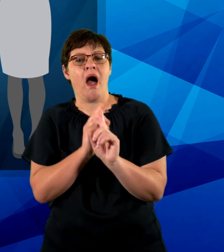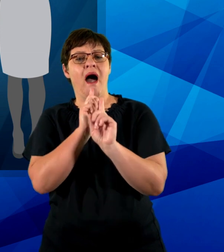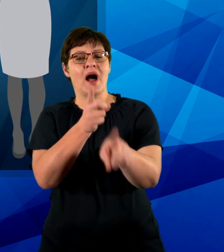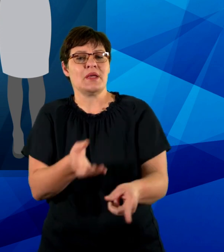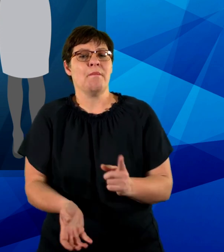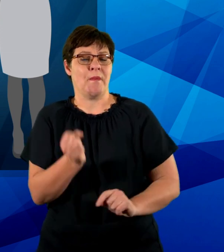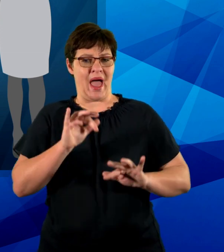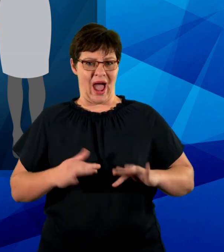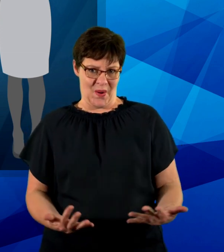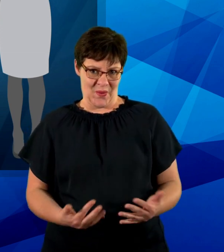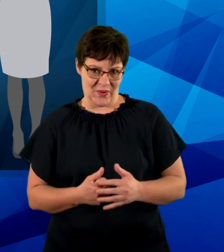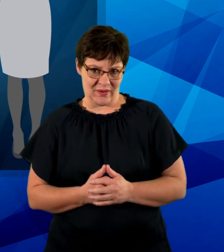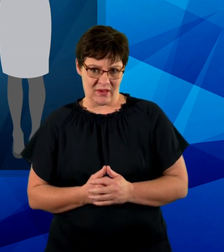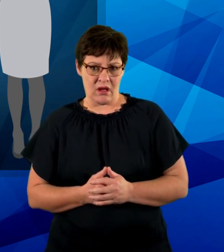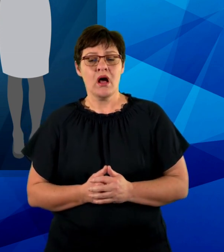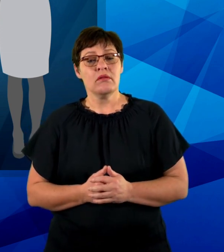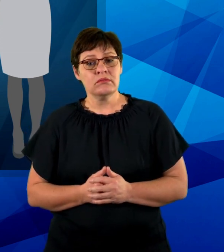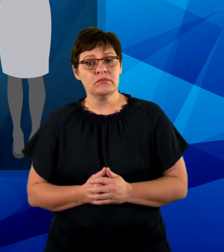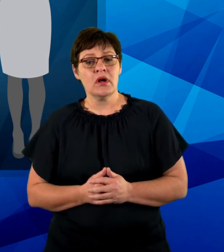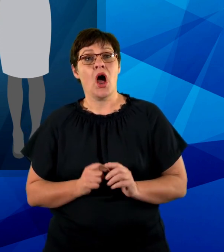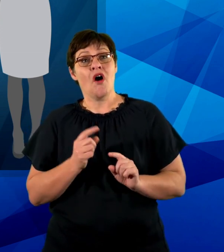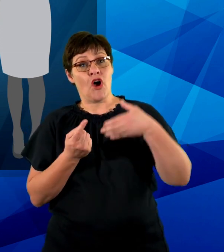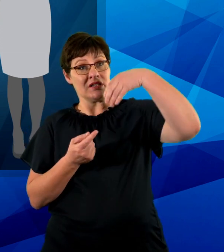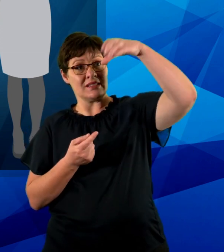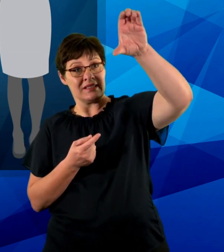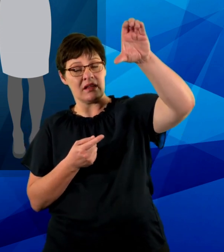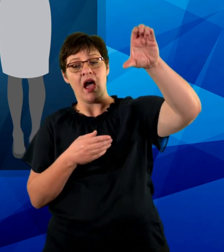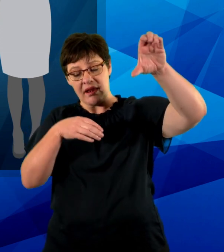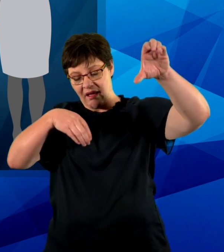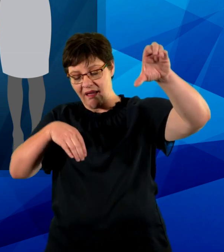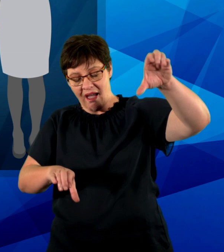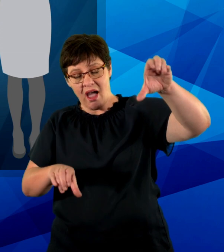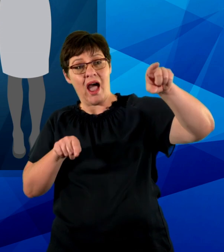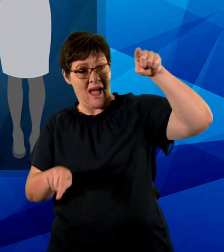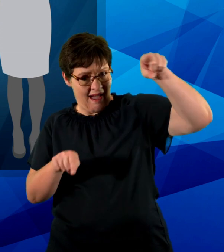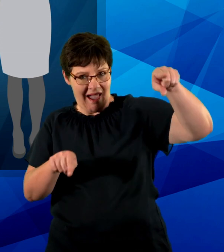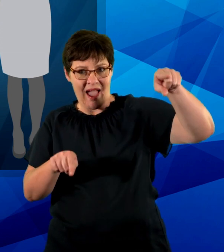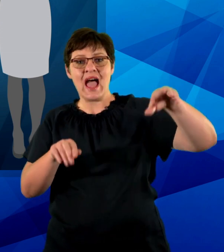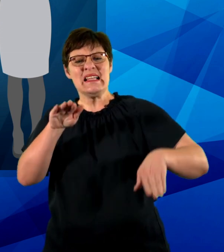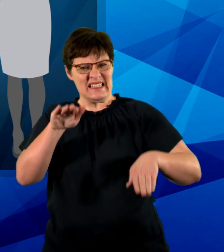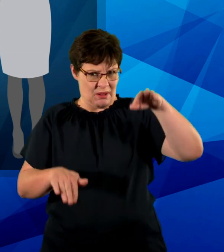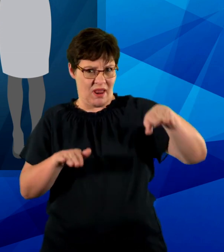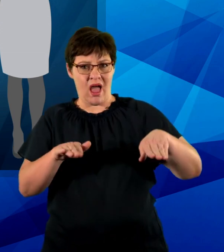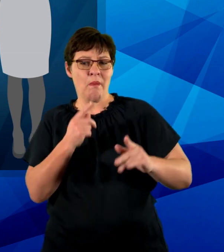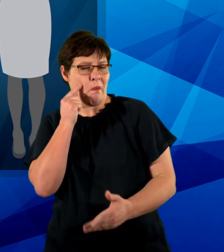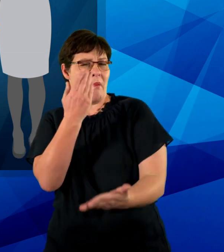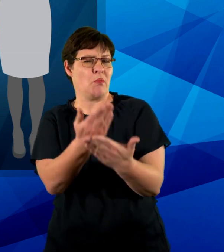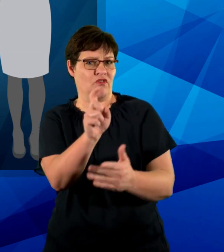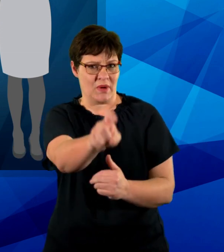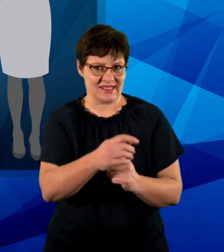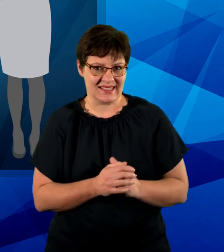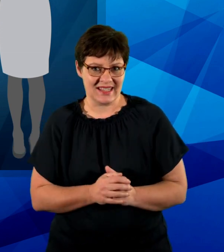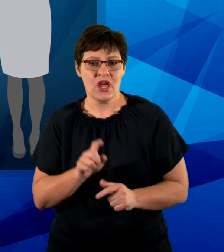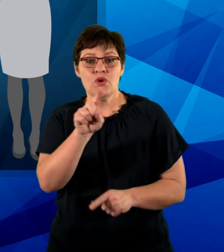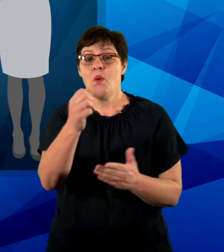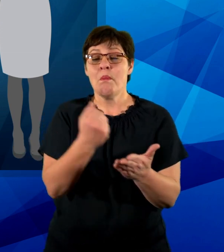utmost importance to grasp the similarities between the first and last stages of the academic assignment. You thus have to